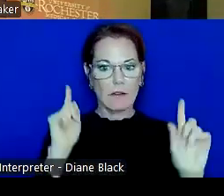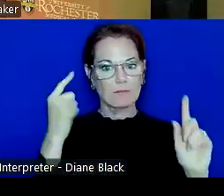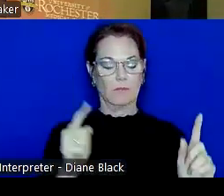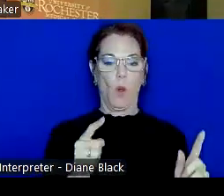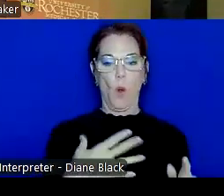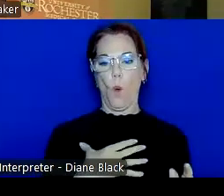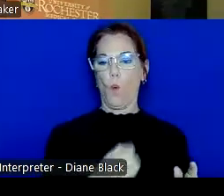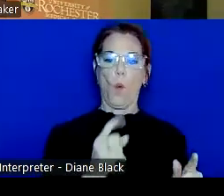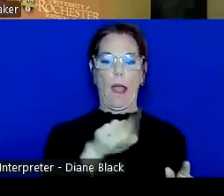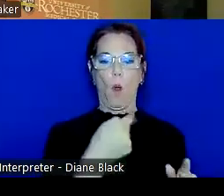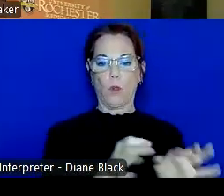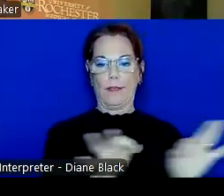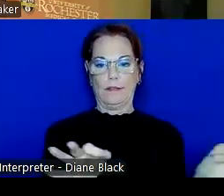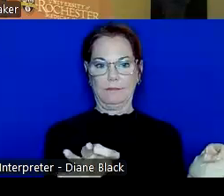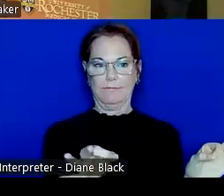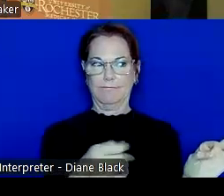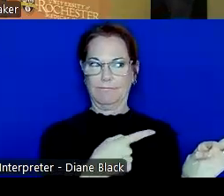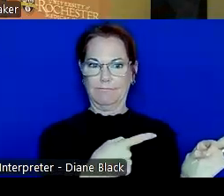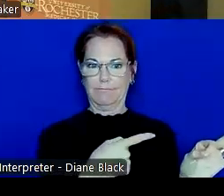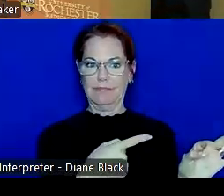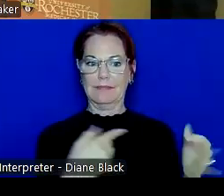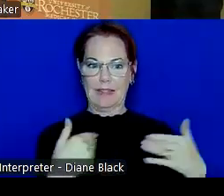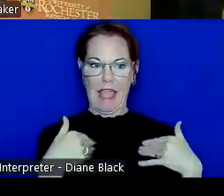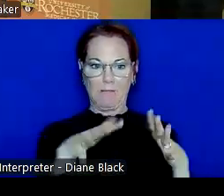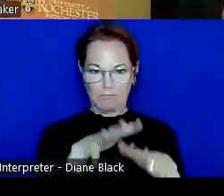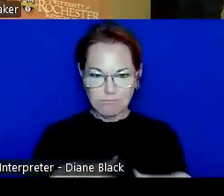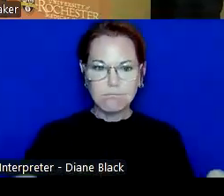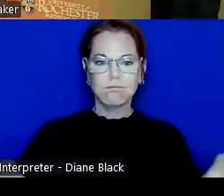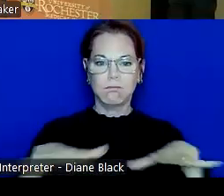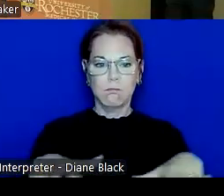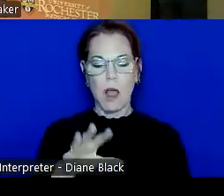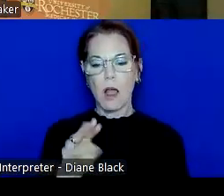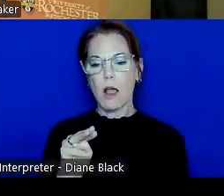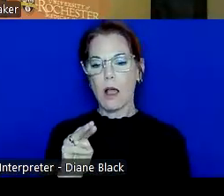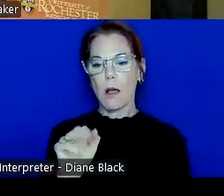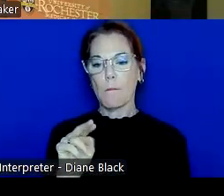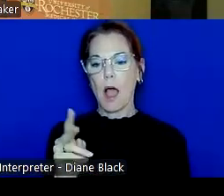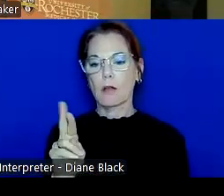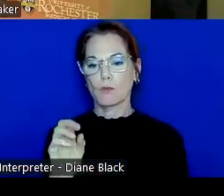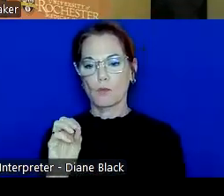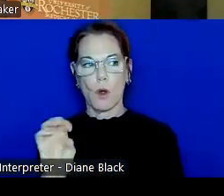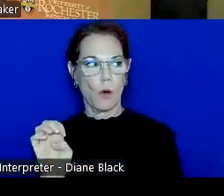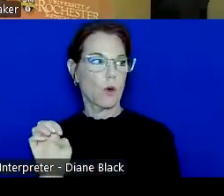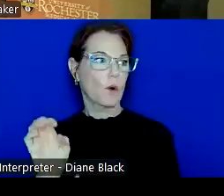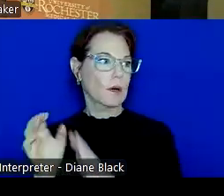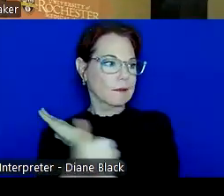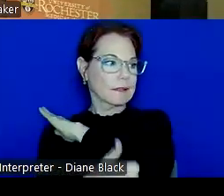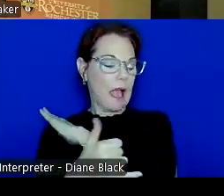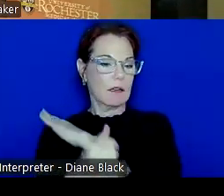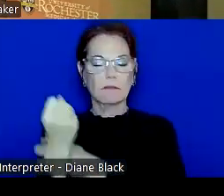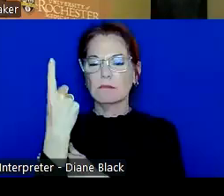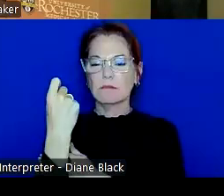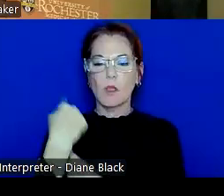over 10,000 of these across Monroe County. We've talked about this in detail in other presentations, but what we haven't linked to